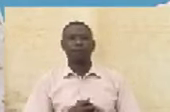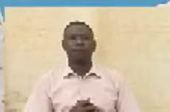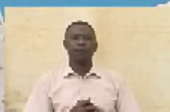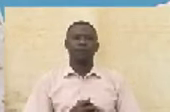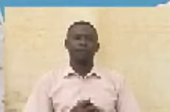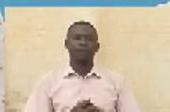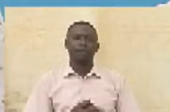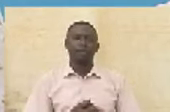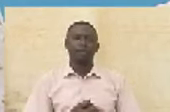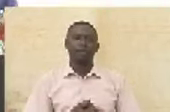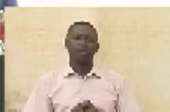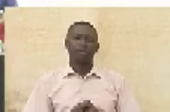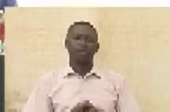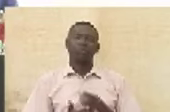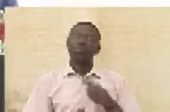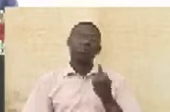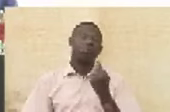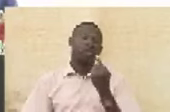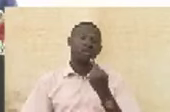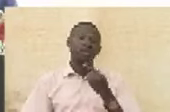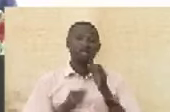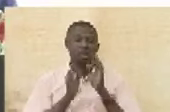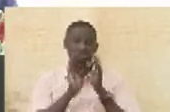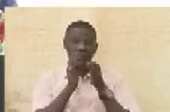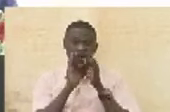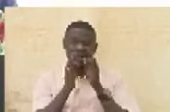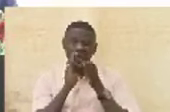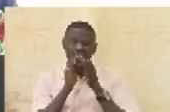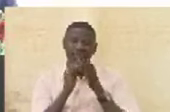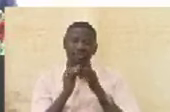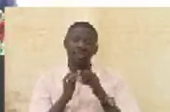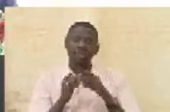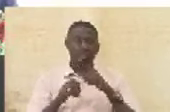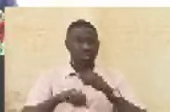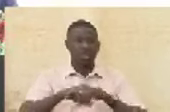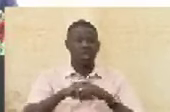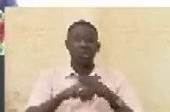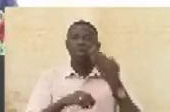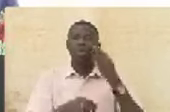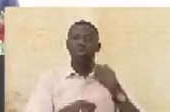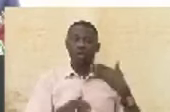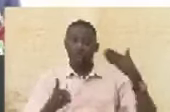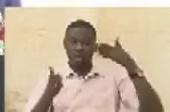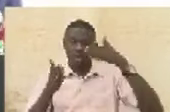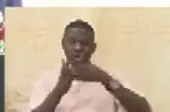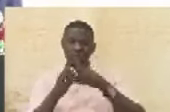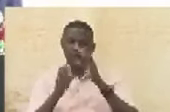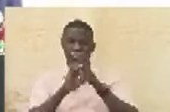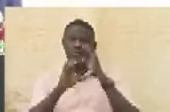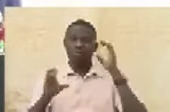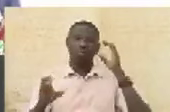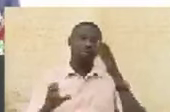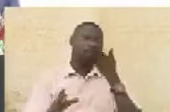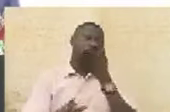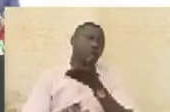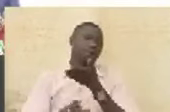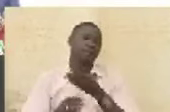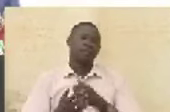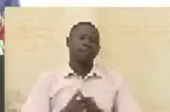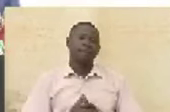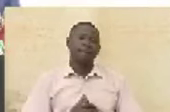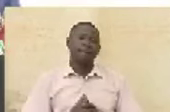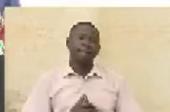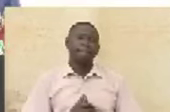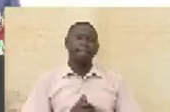You were just explaining the scene when you arrived at the boss. Sain tem ba fokan nyendrong kabring